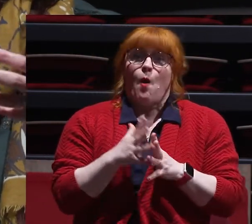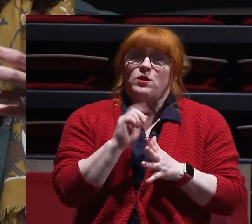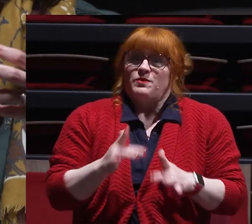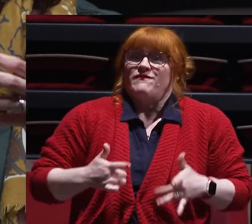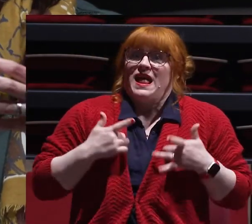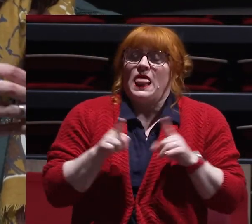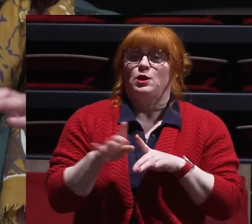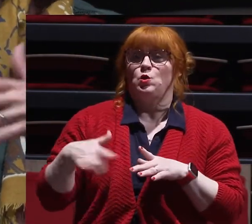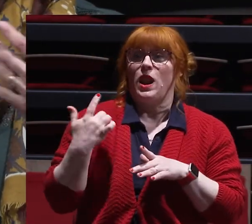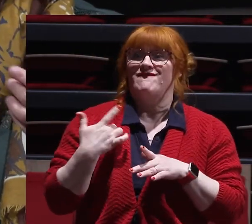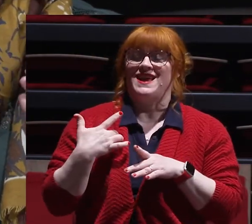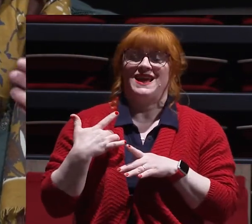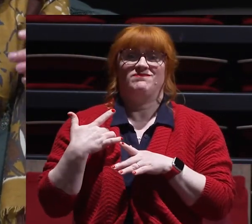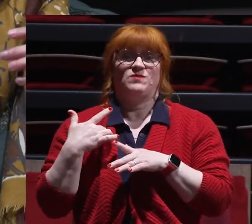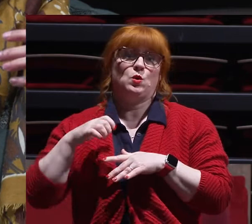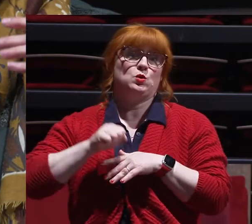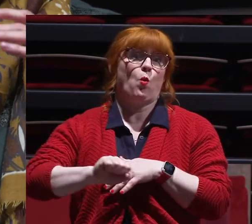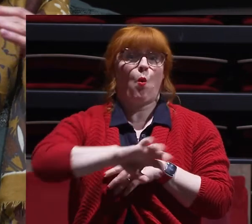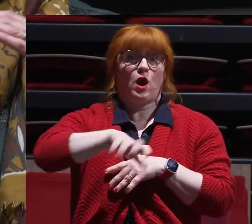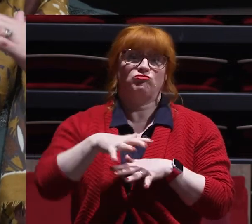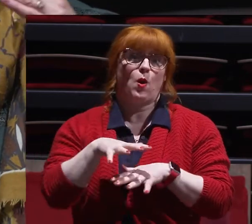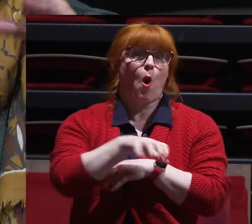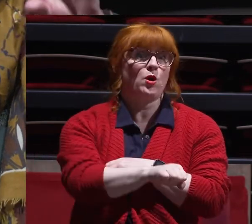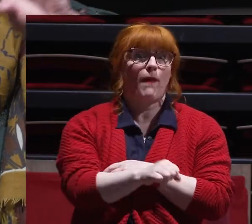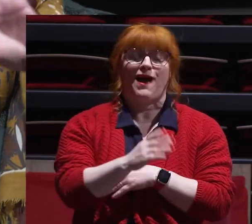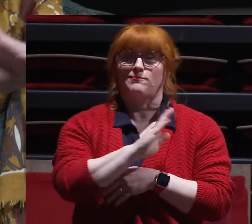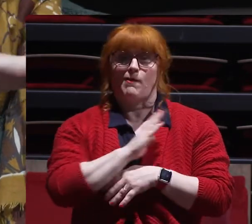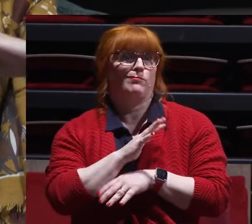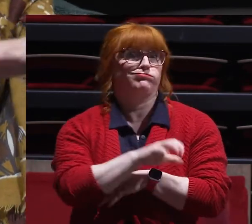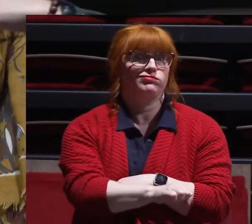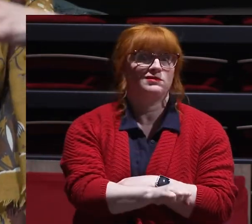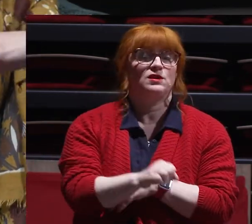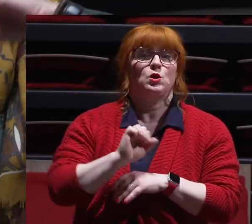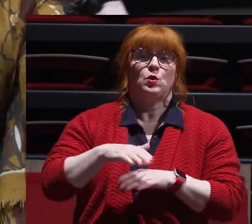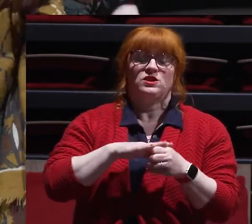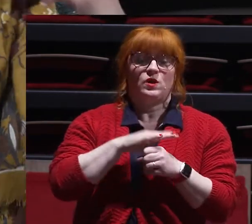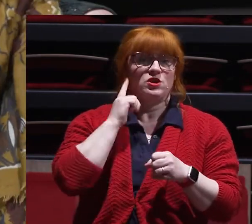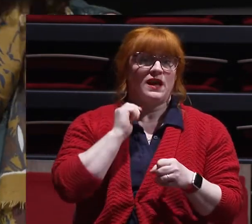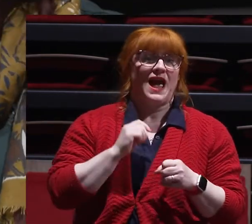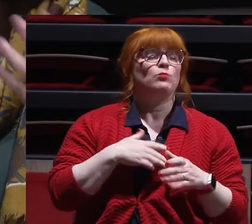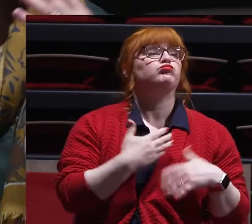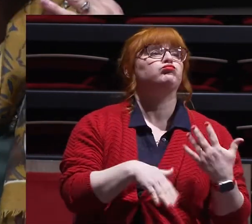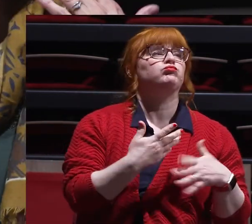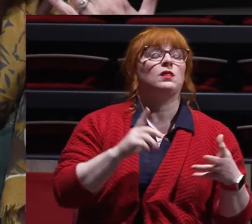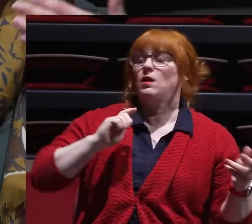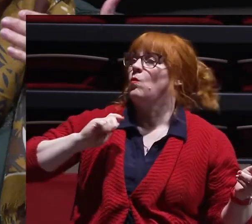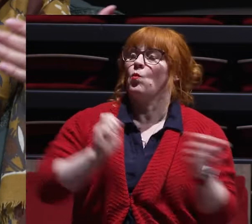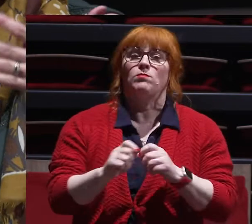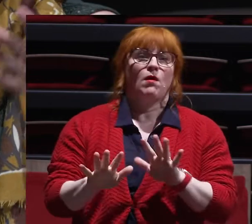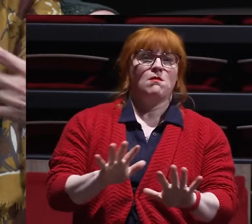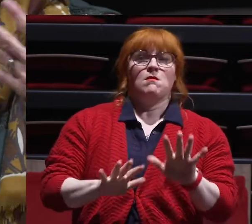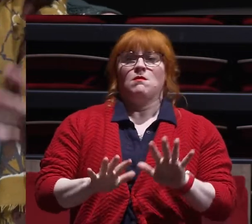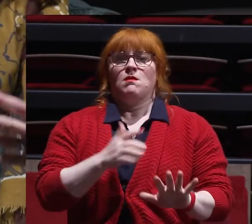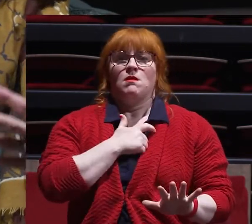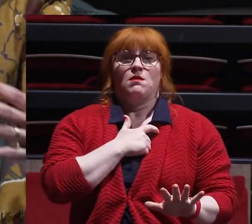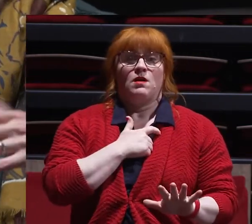you're living under occupation, where a situation can go from being very calm and domestic, very quickly change to being something